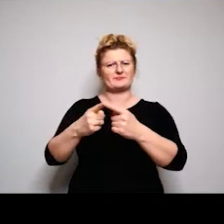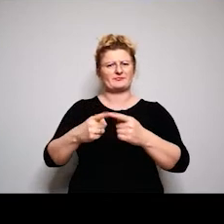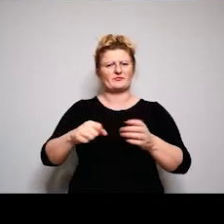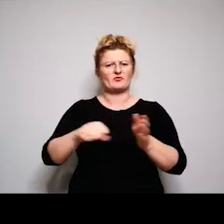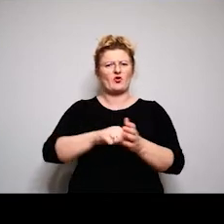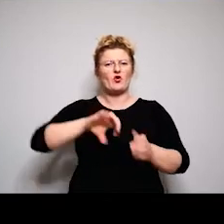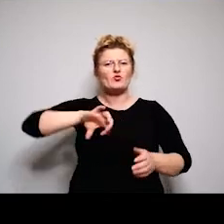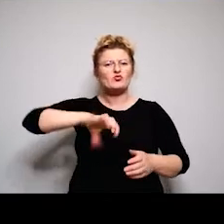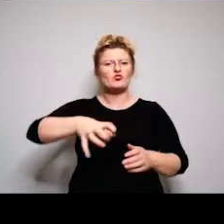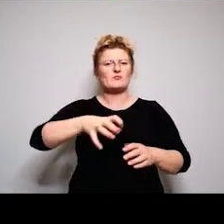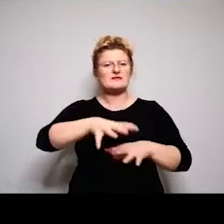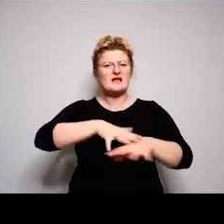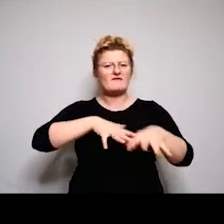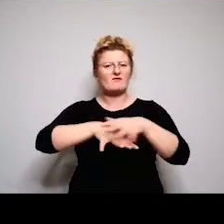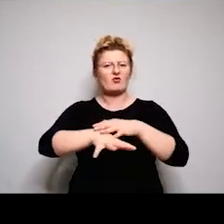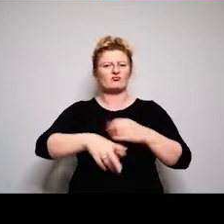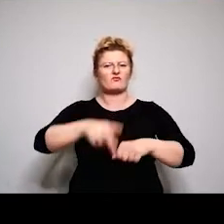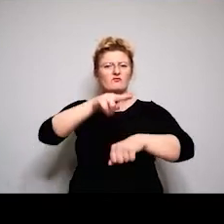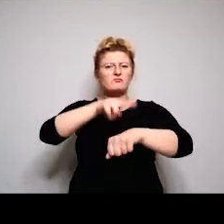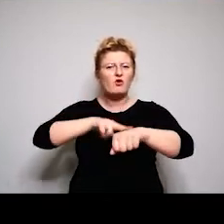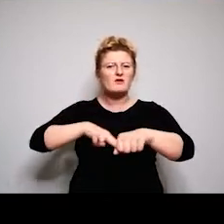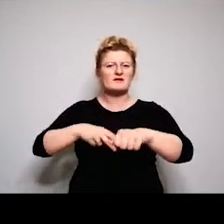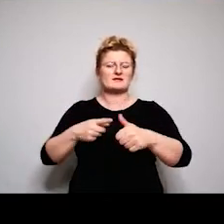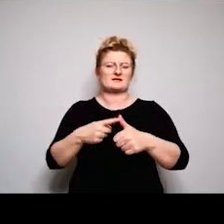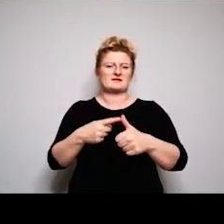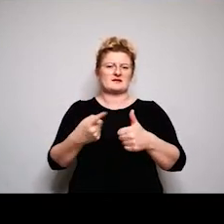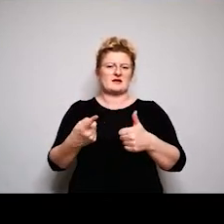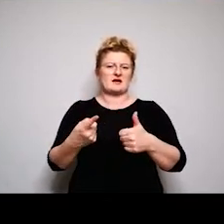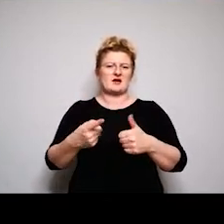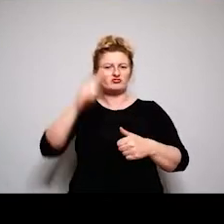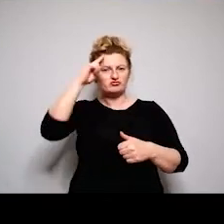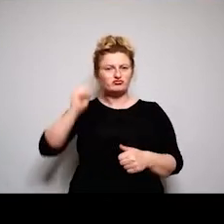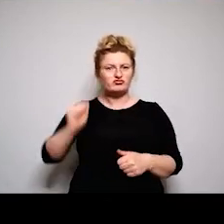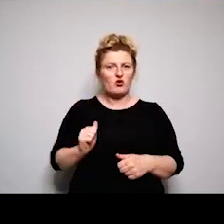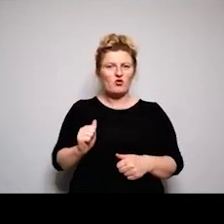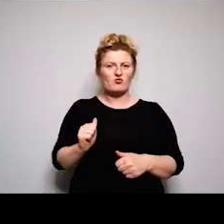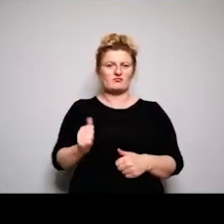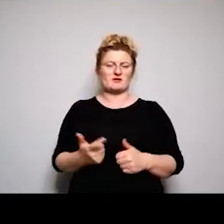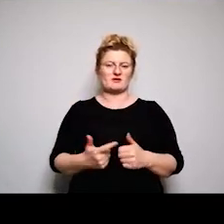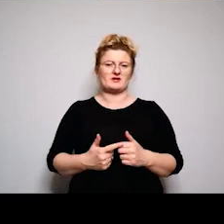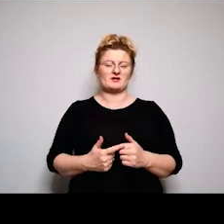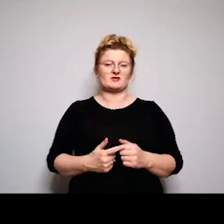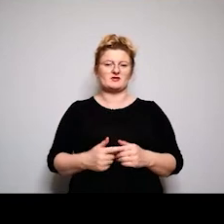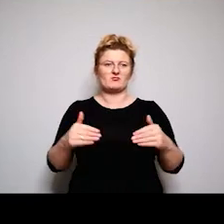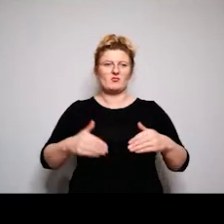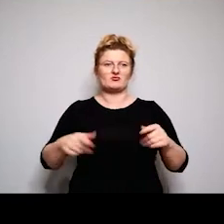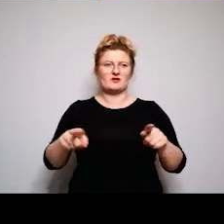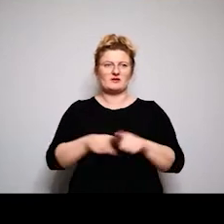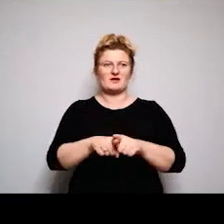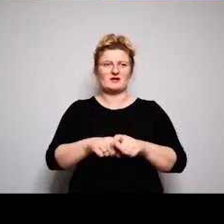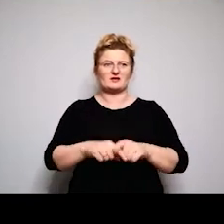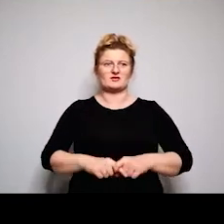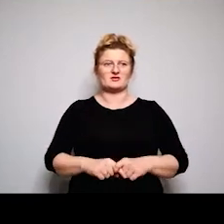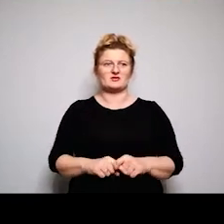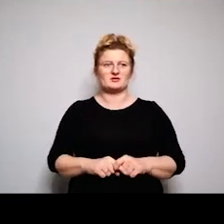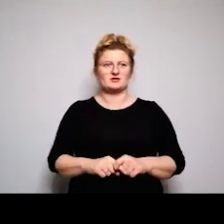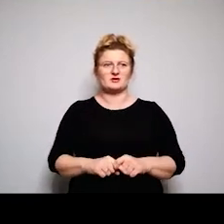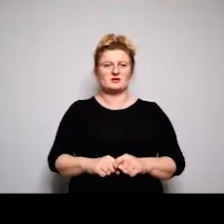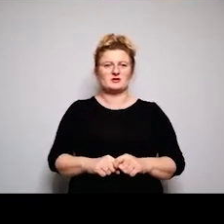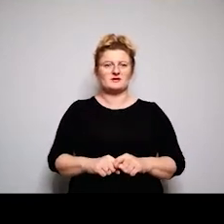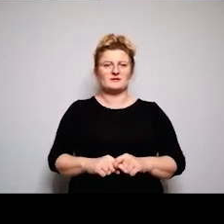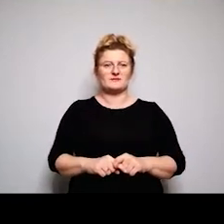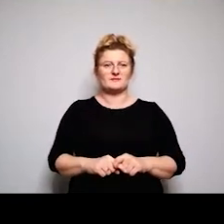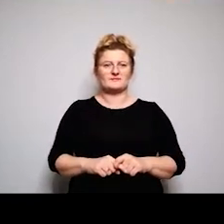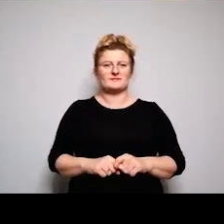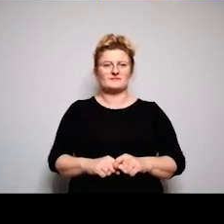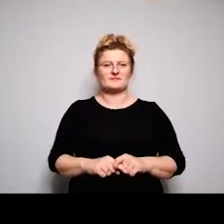it's in the structure of their professions. So then I realized, okay, maybe we really have to go a little